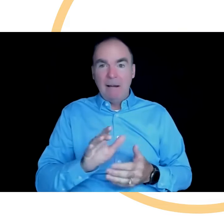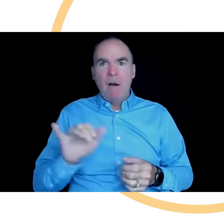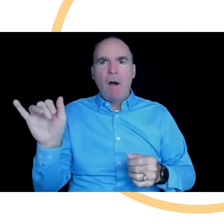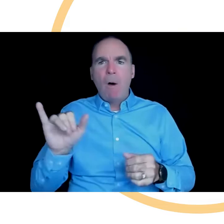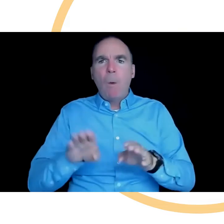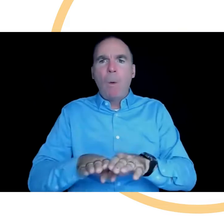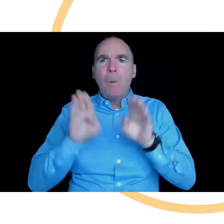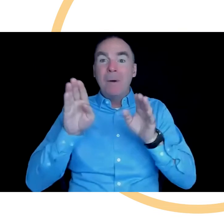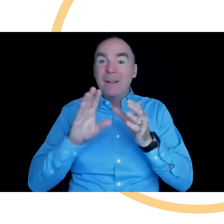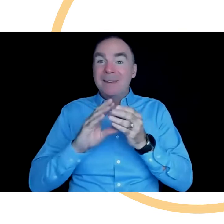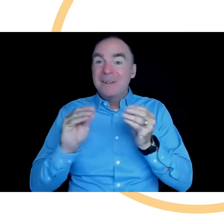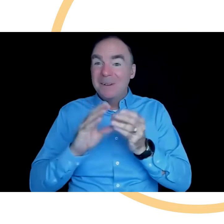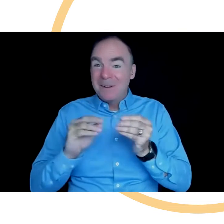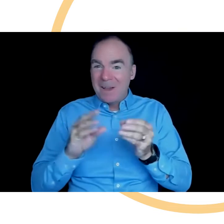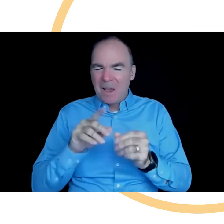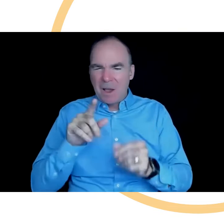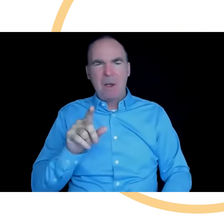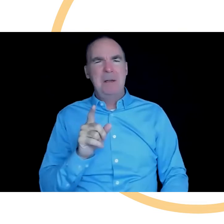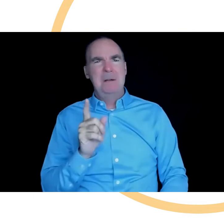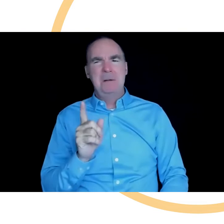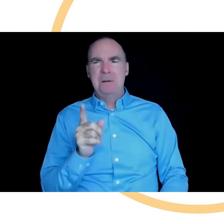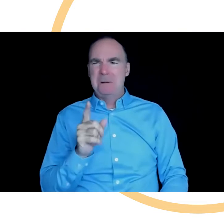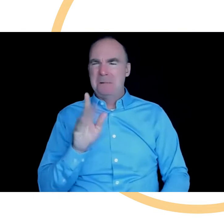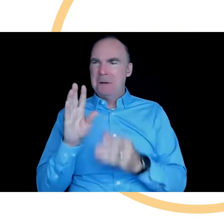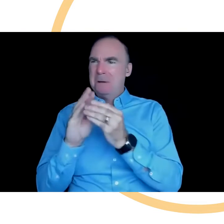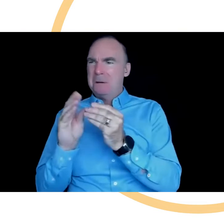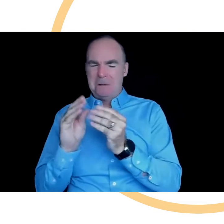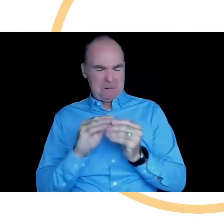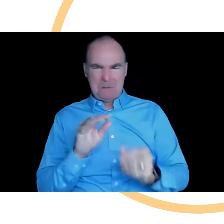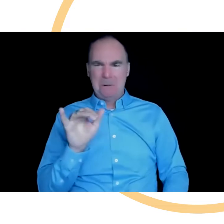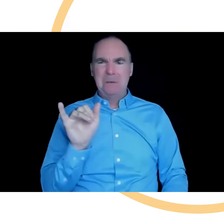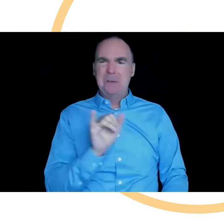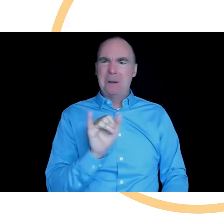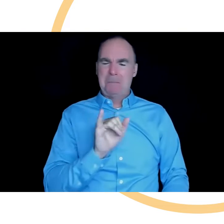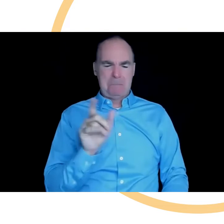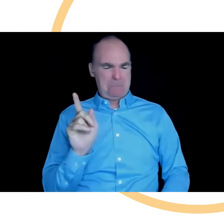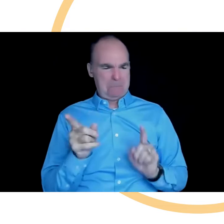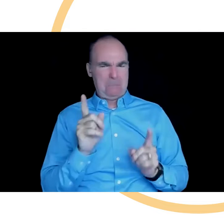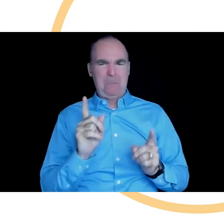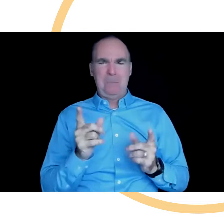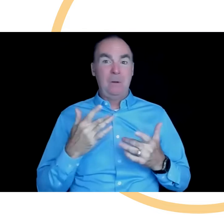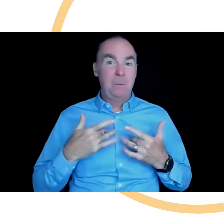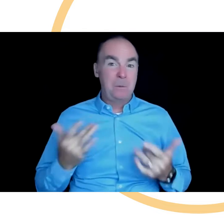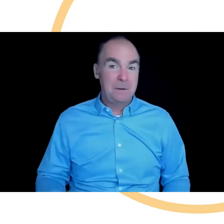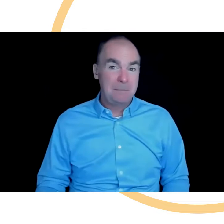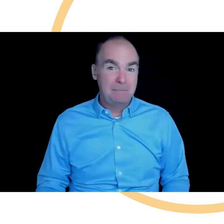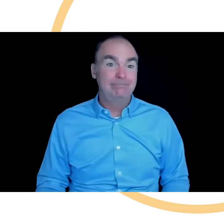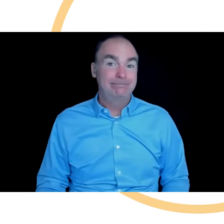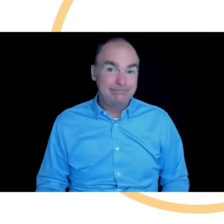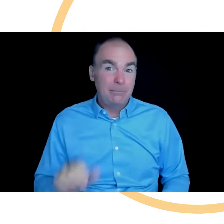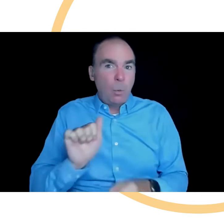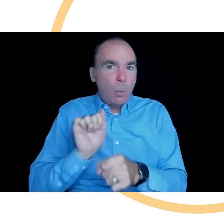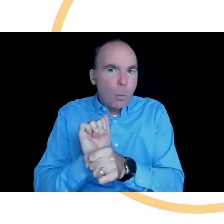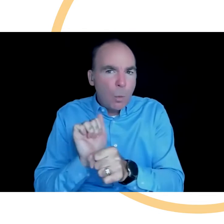may have noted some important points and themes touched on by our speakers. As we worked collectively to bring